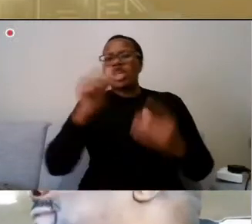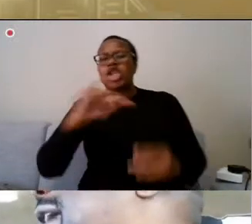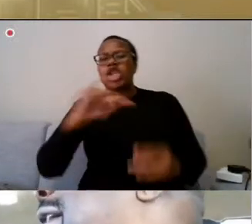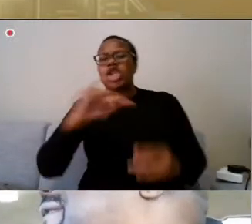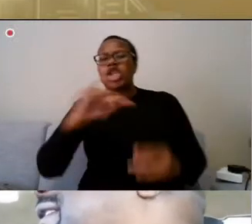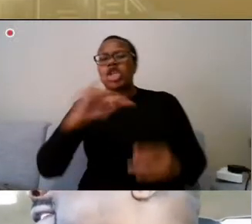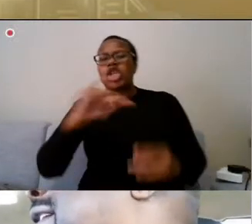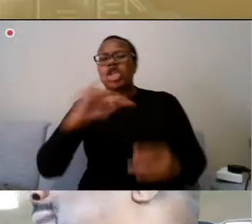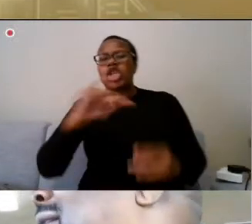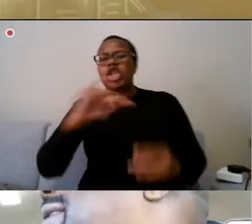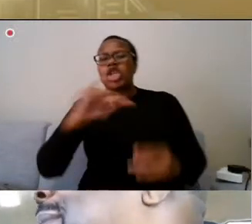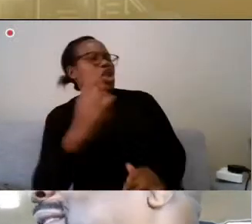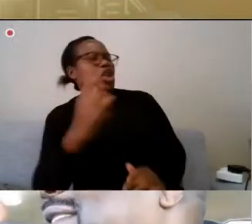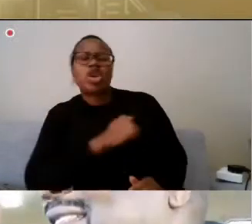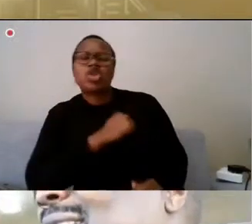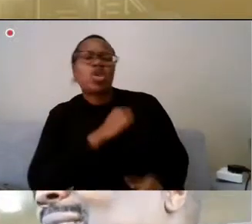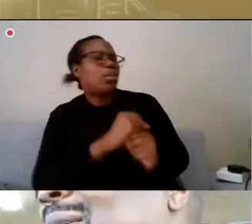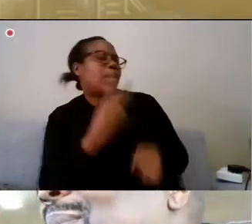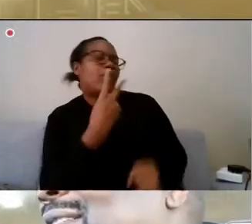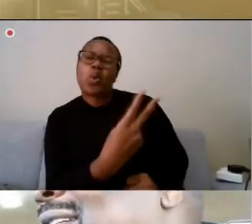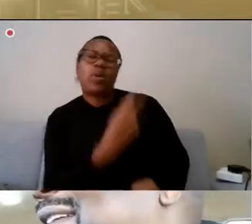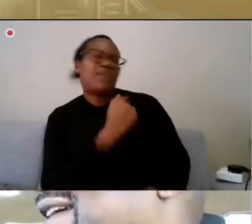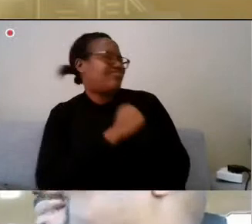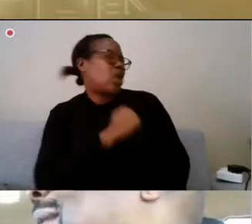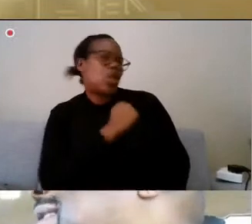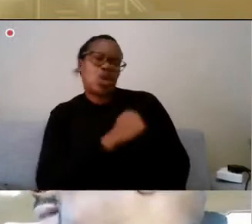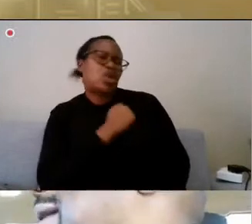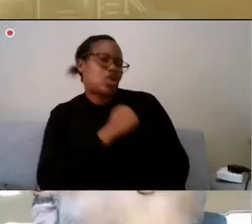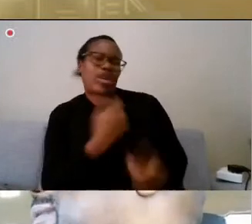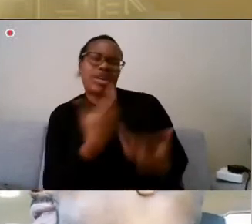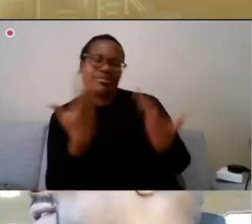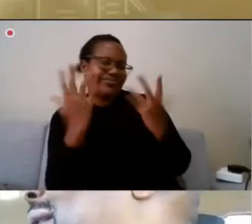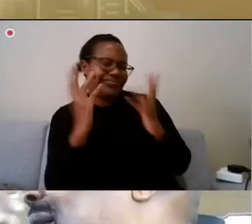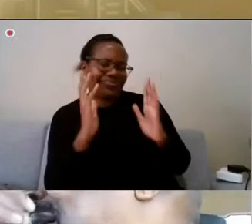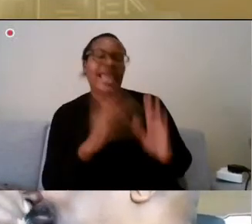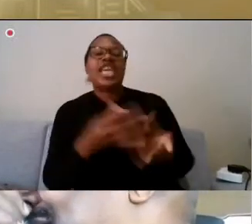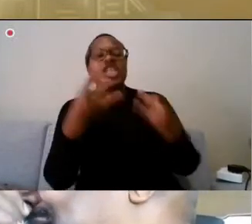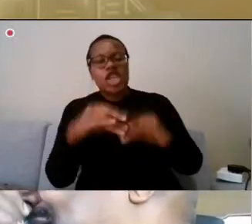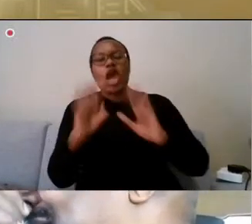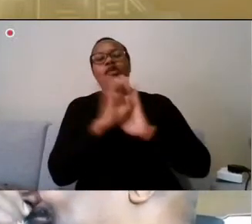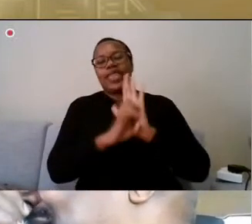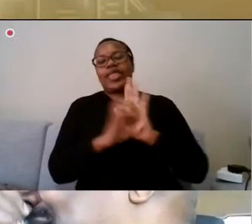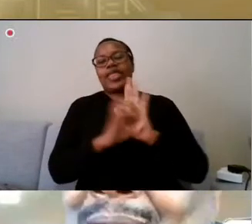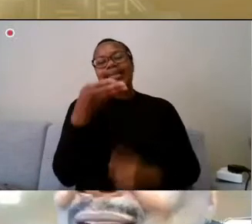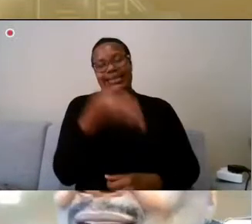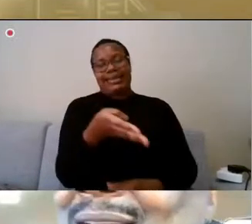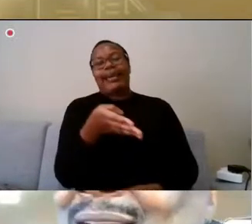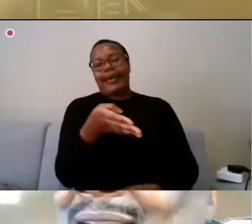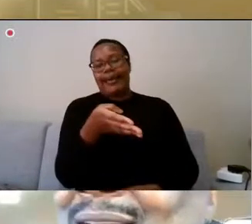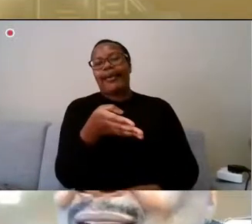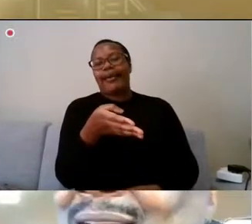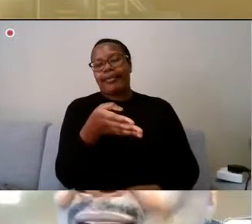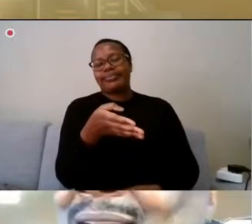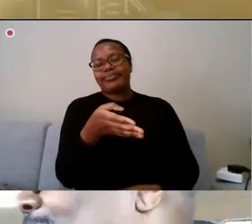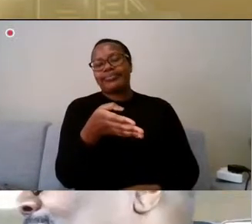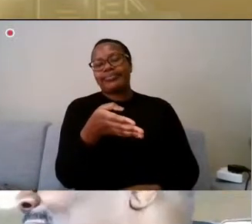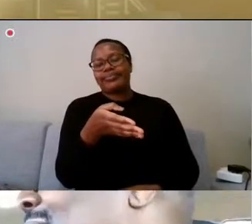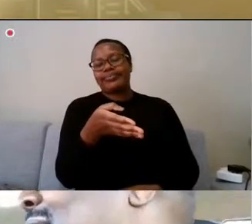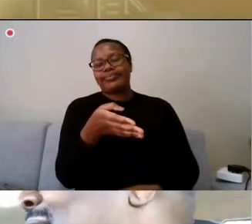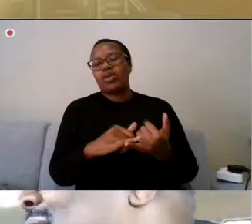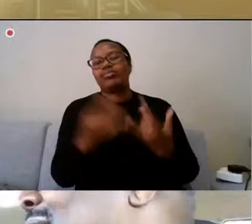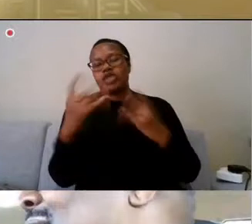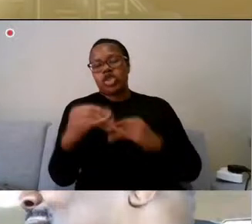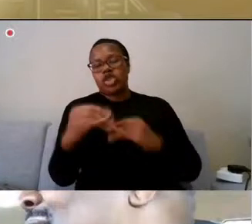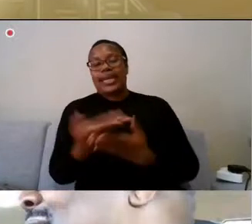no, I didn't see you. Okay, sorry, the chair of the Ethics Committee is here. So, Chair, can